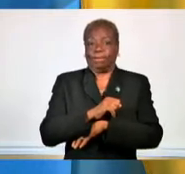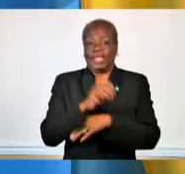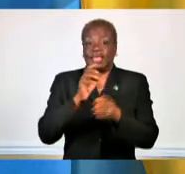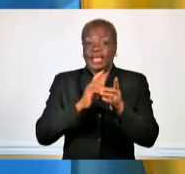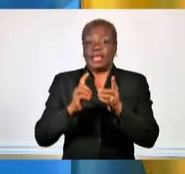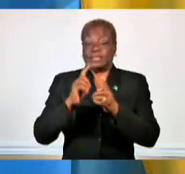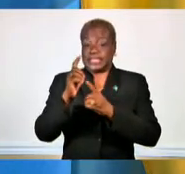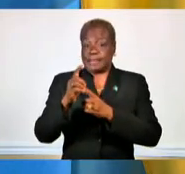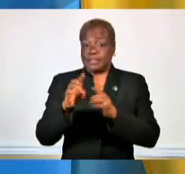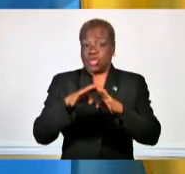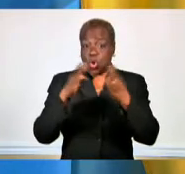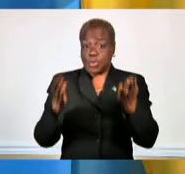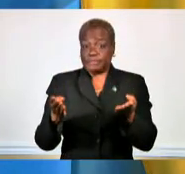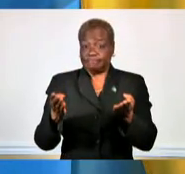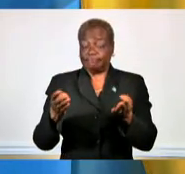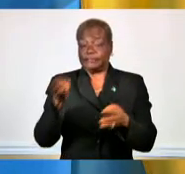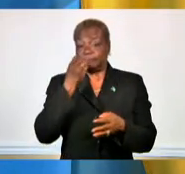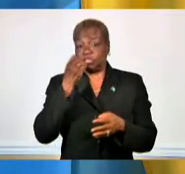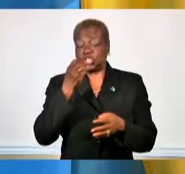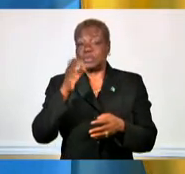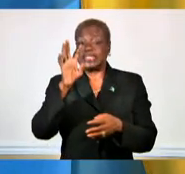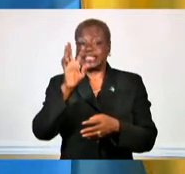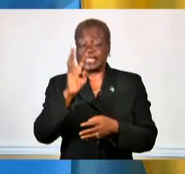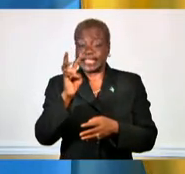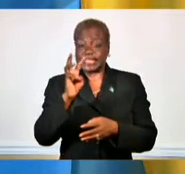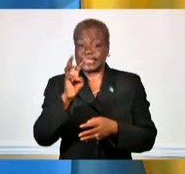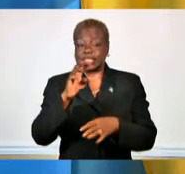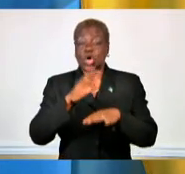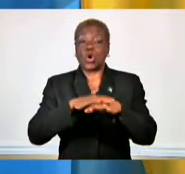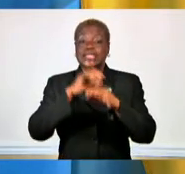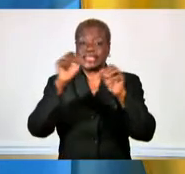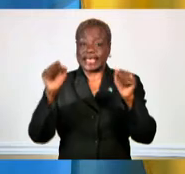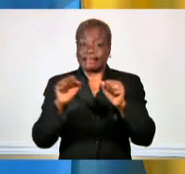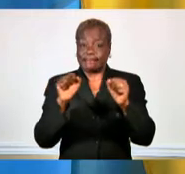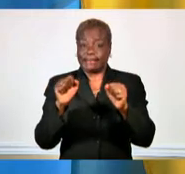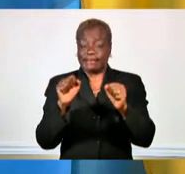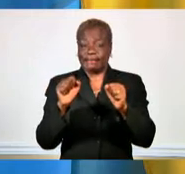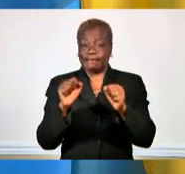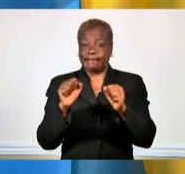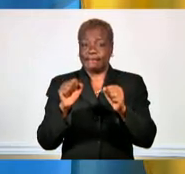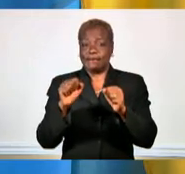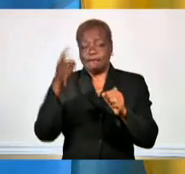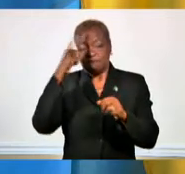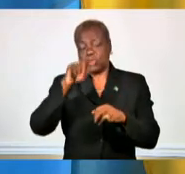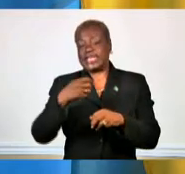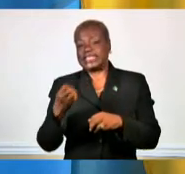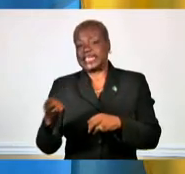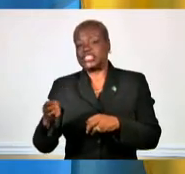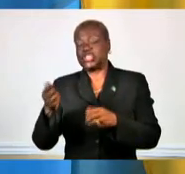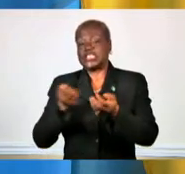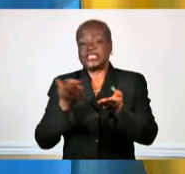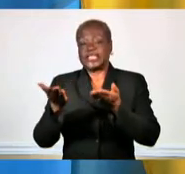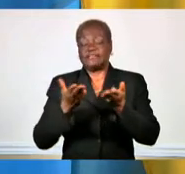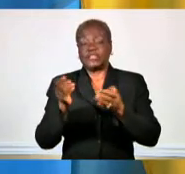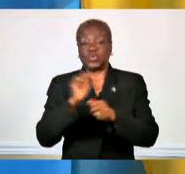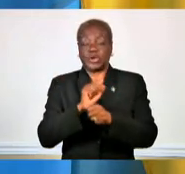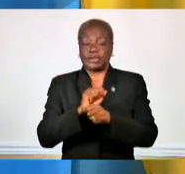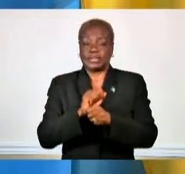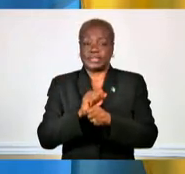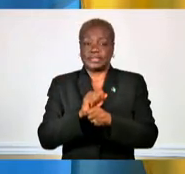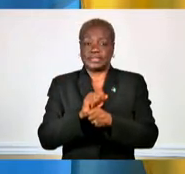extension of food store hours to 6 p.m. on Saturday for essential service workers.